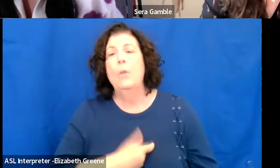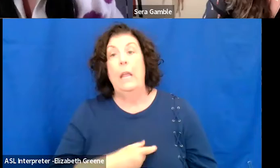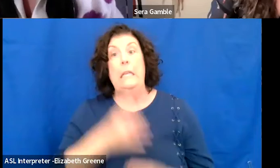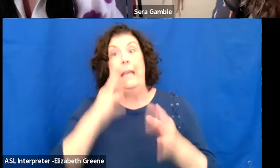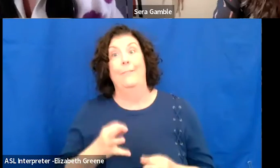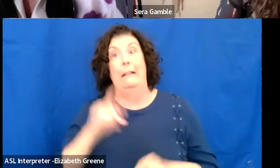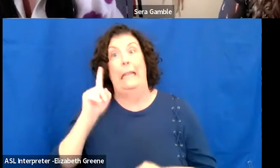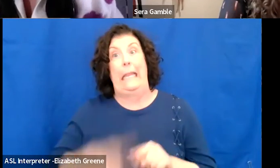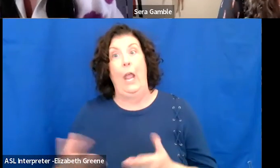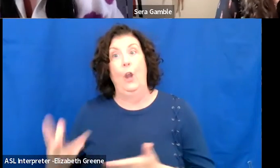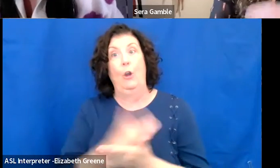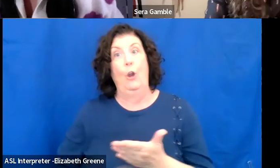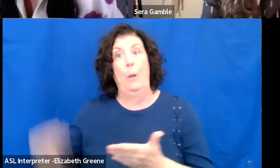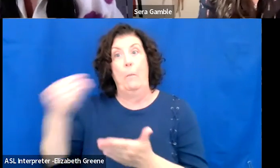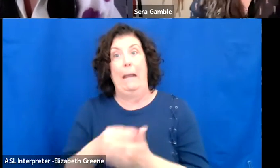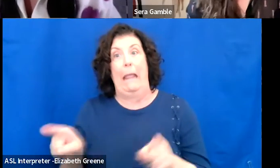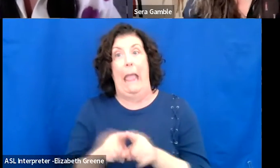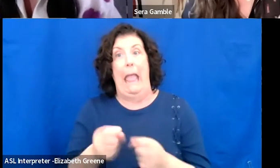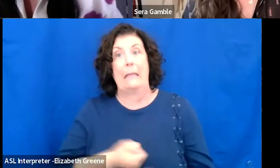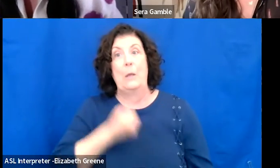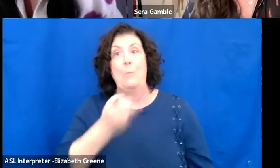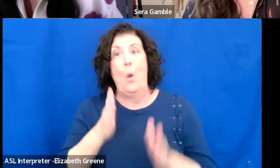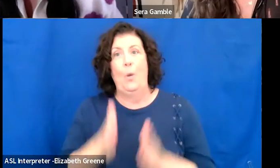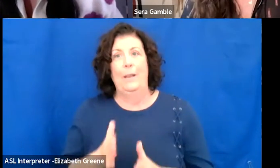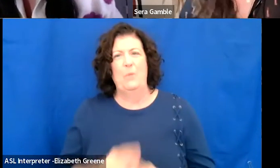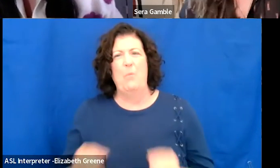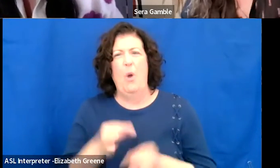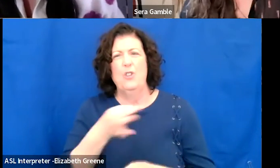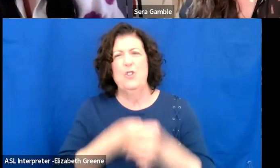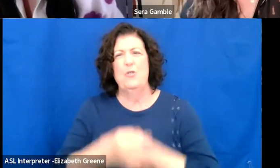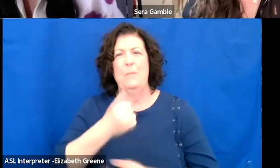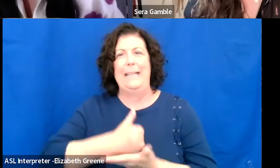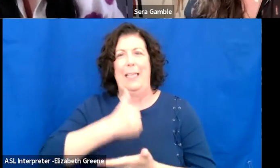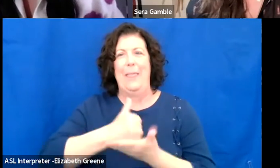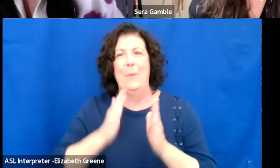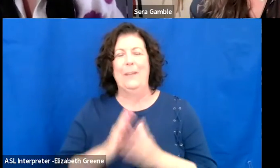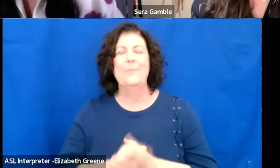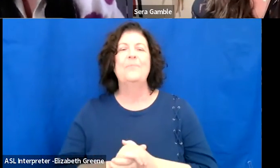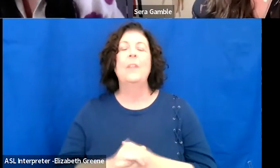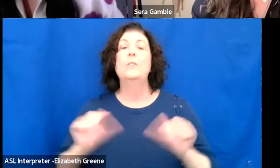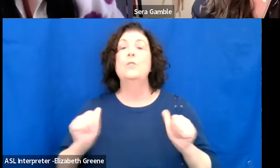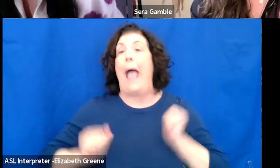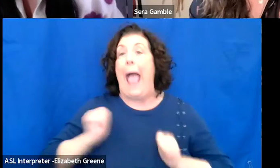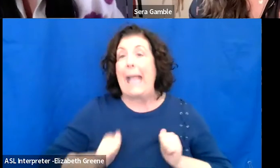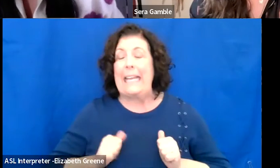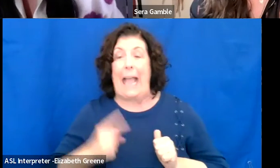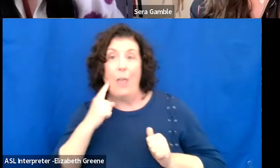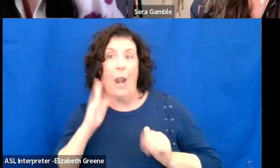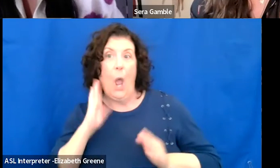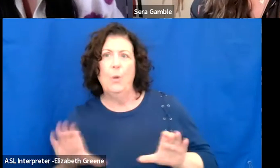that. So, that's just my therapy. And acting is what I'll do to be practical. I don't know what it is. Yes.